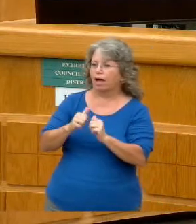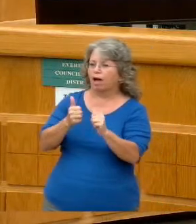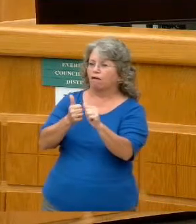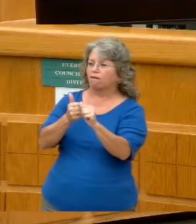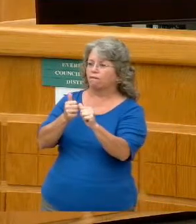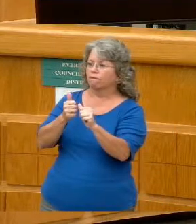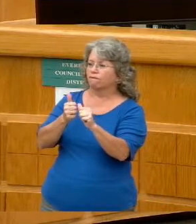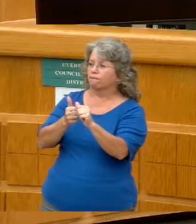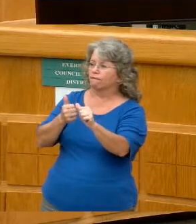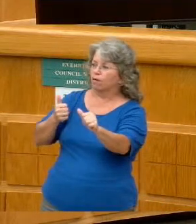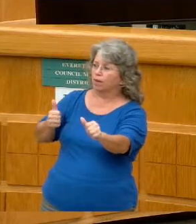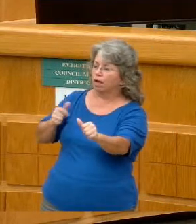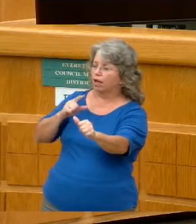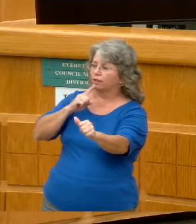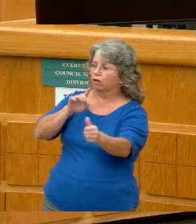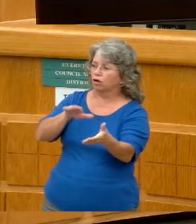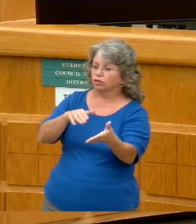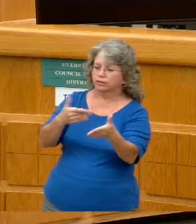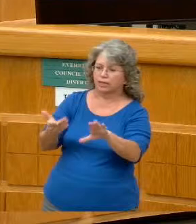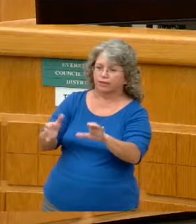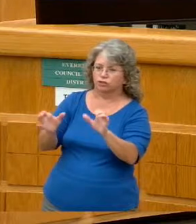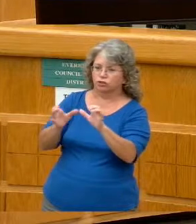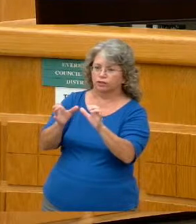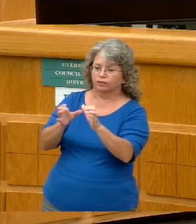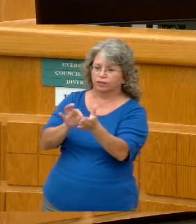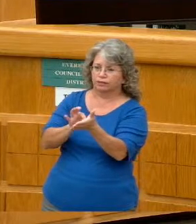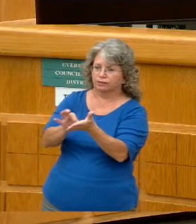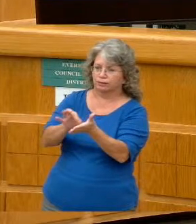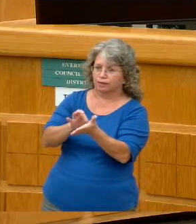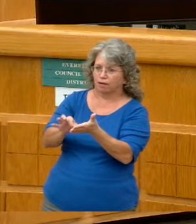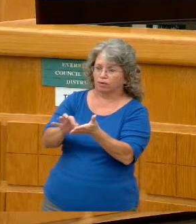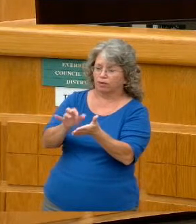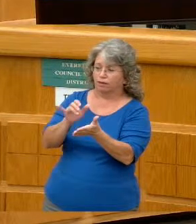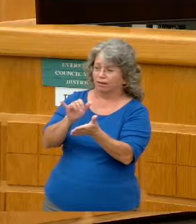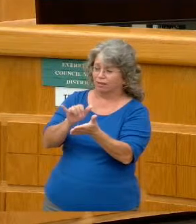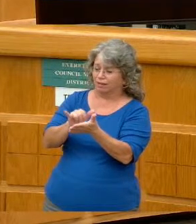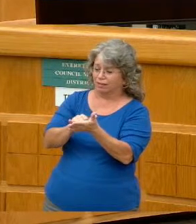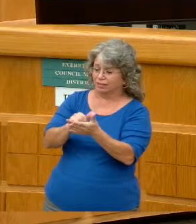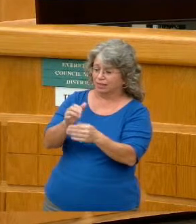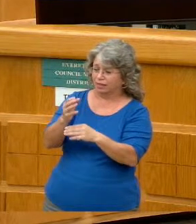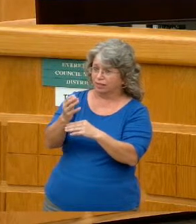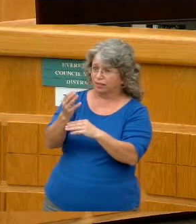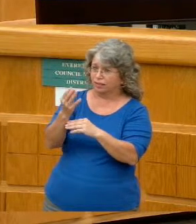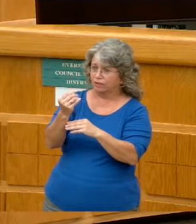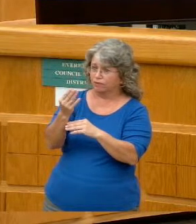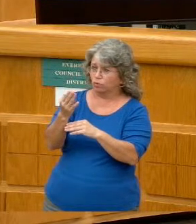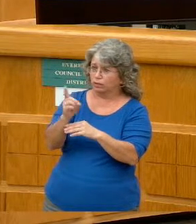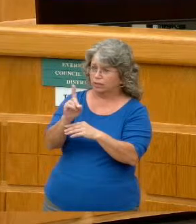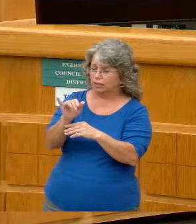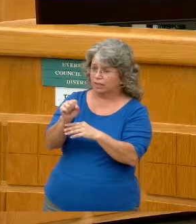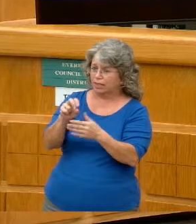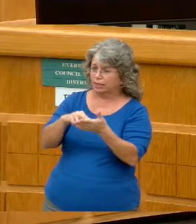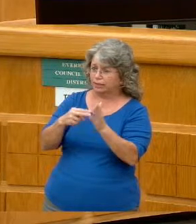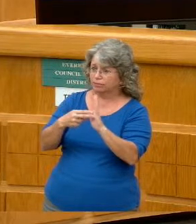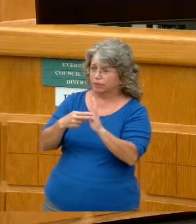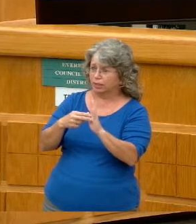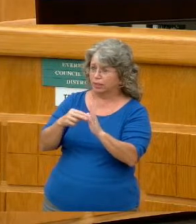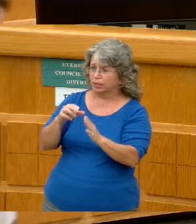How far behind are the death certificates? And does the 14 days mean